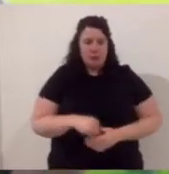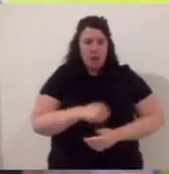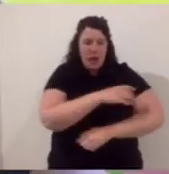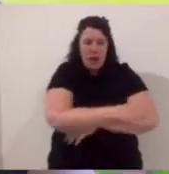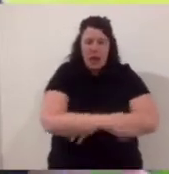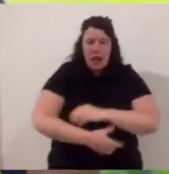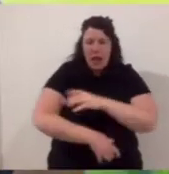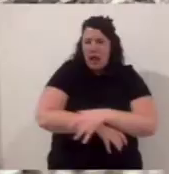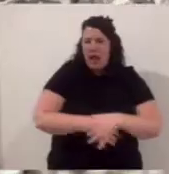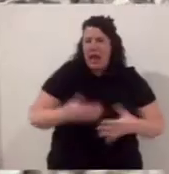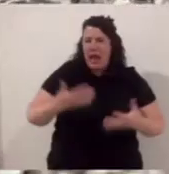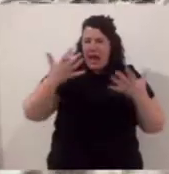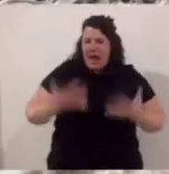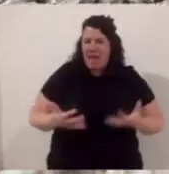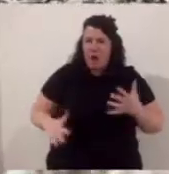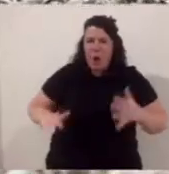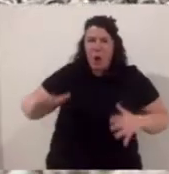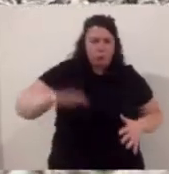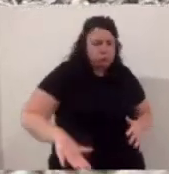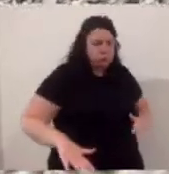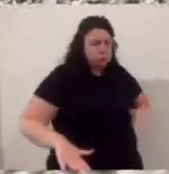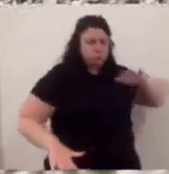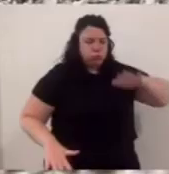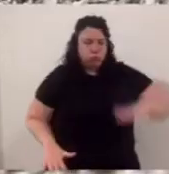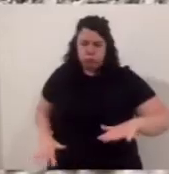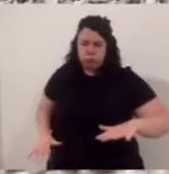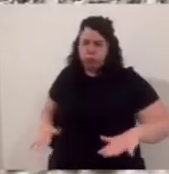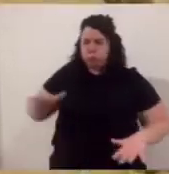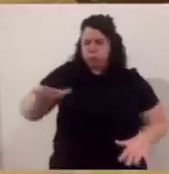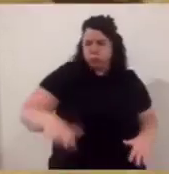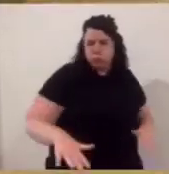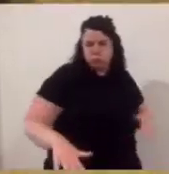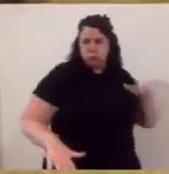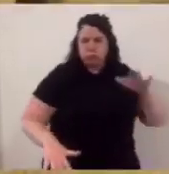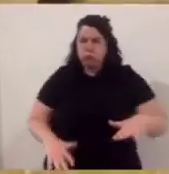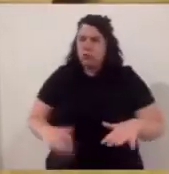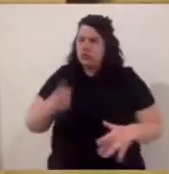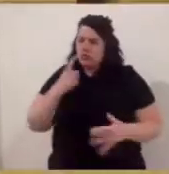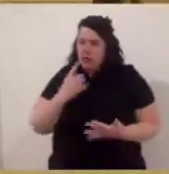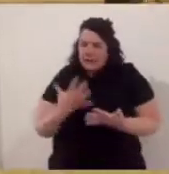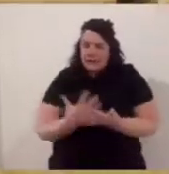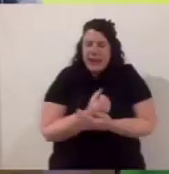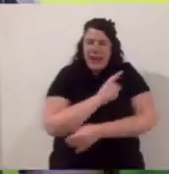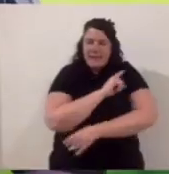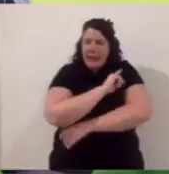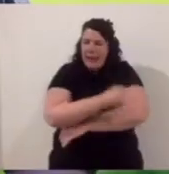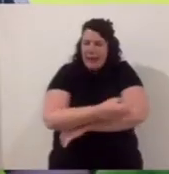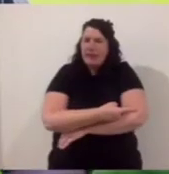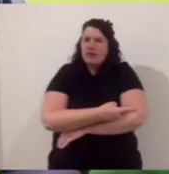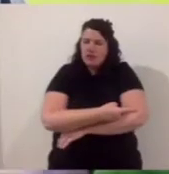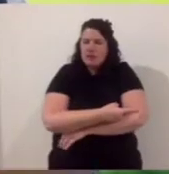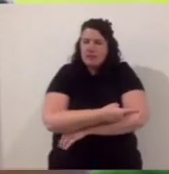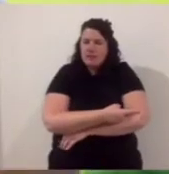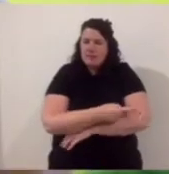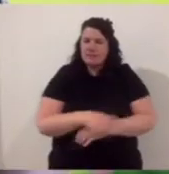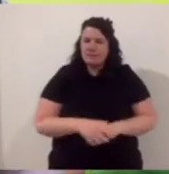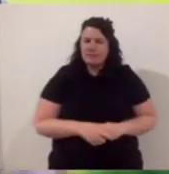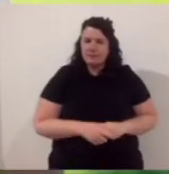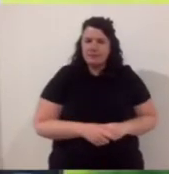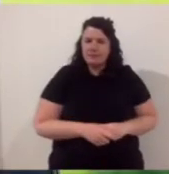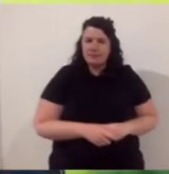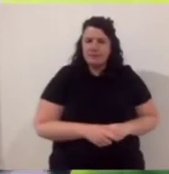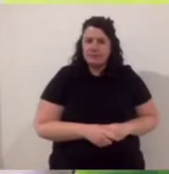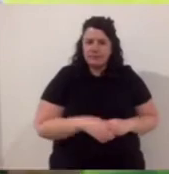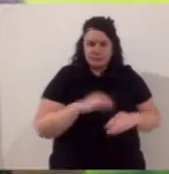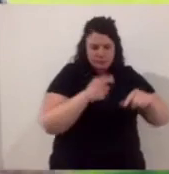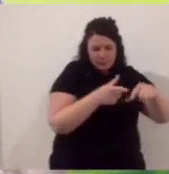very heavy, and those legs are so muscly. Now, you watch when the dragons move, it's very economical, it's very efficient. They